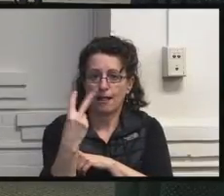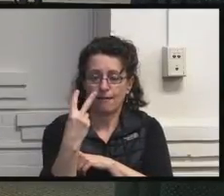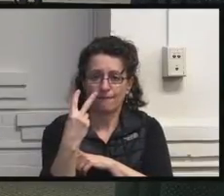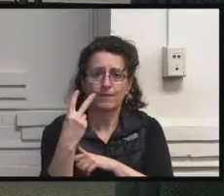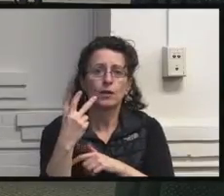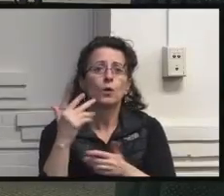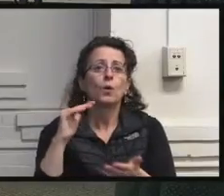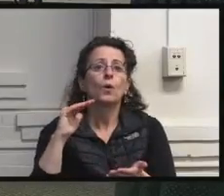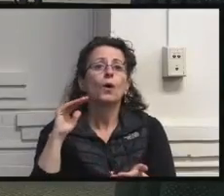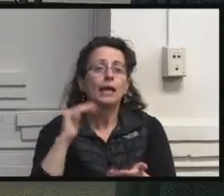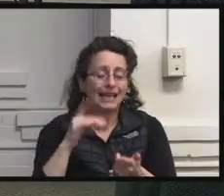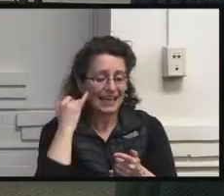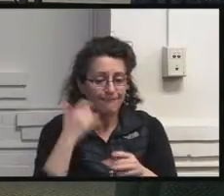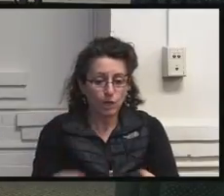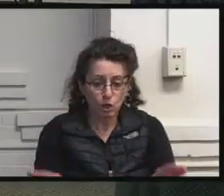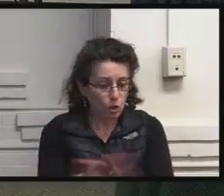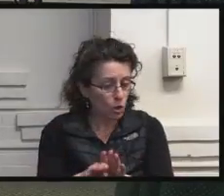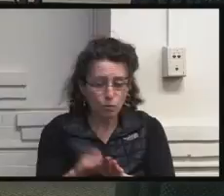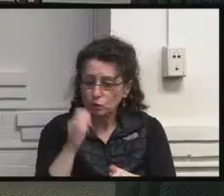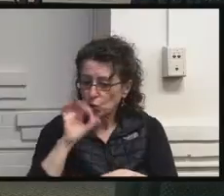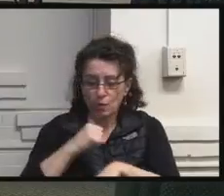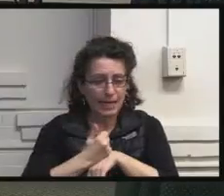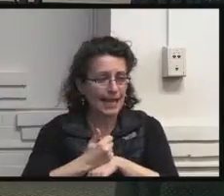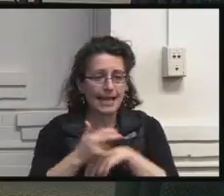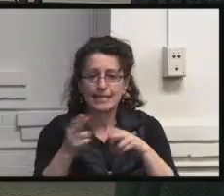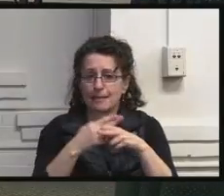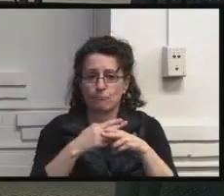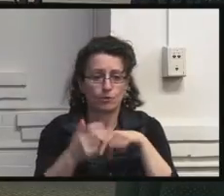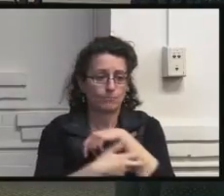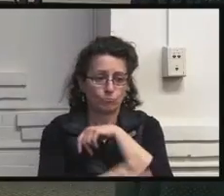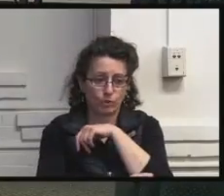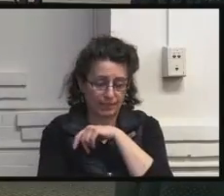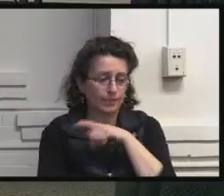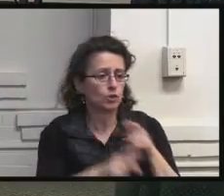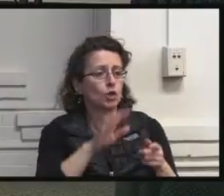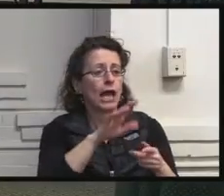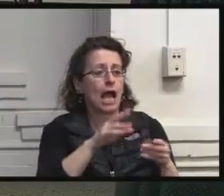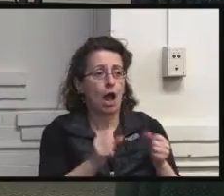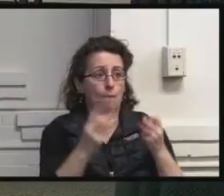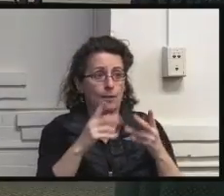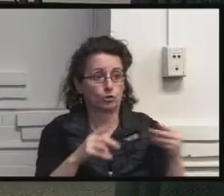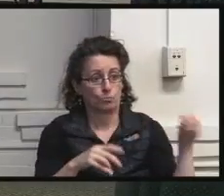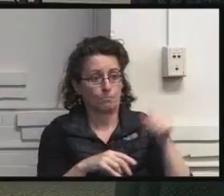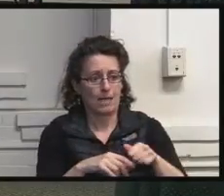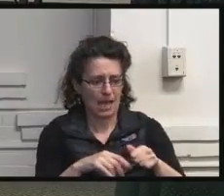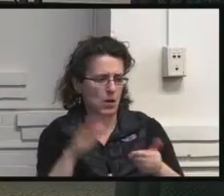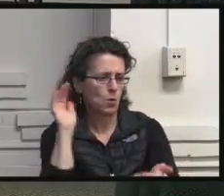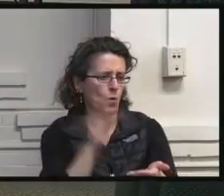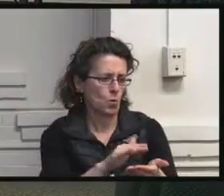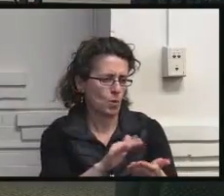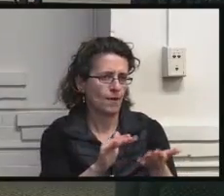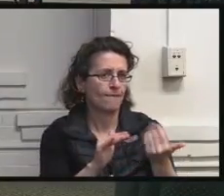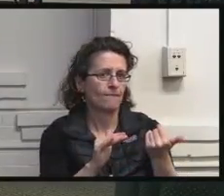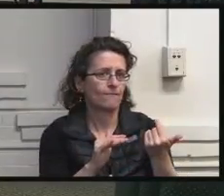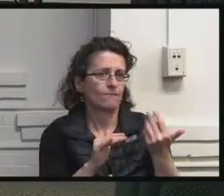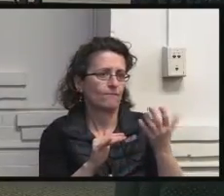the road and don't install a temporary bridge. The only thing that's required, though, as part of Act 153 is that the town is responsible for